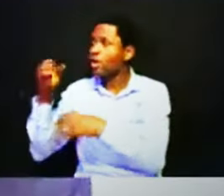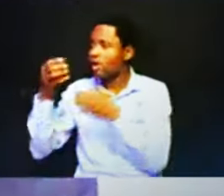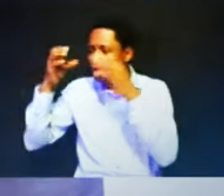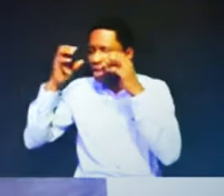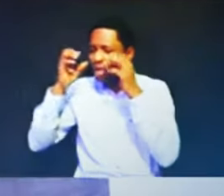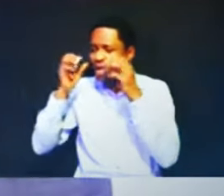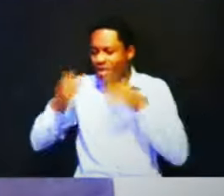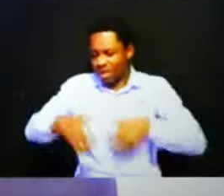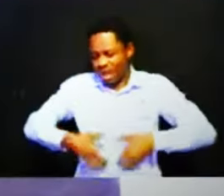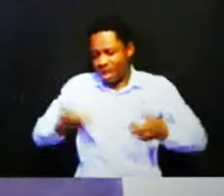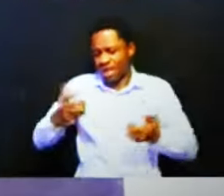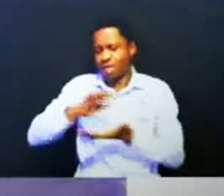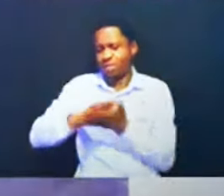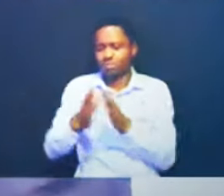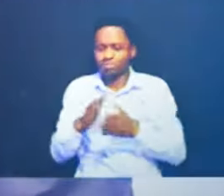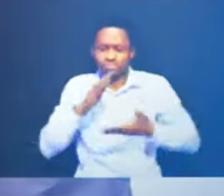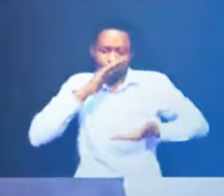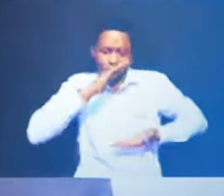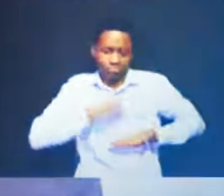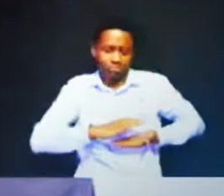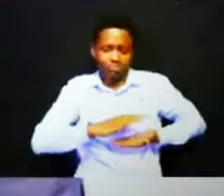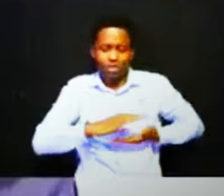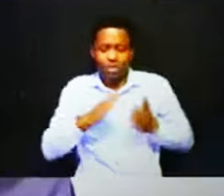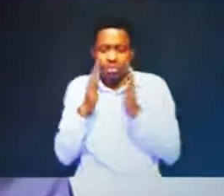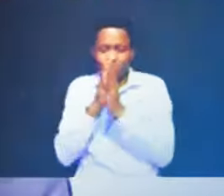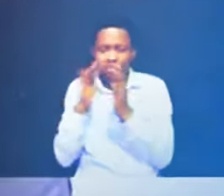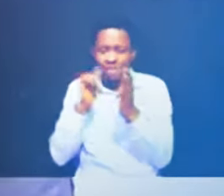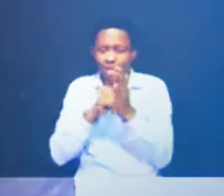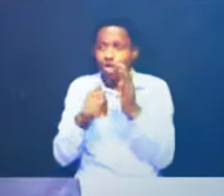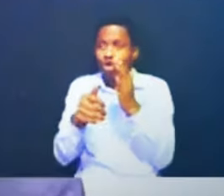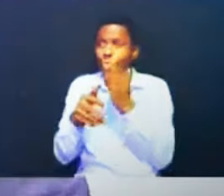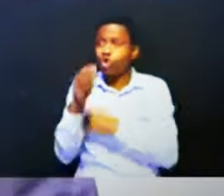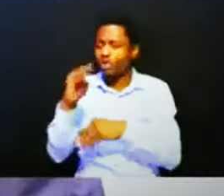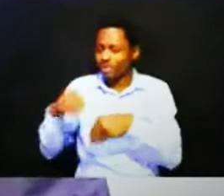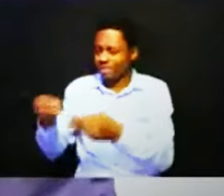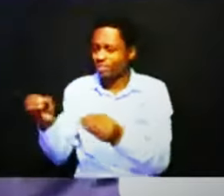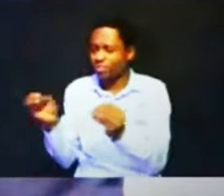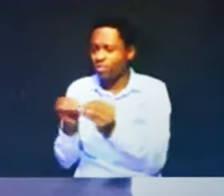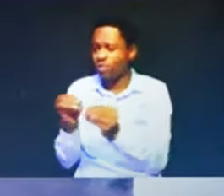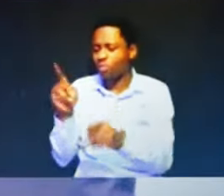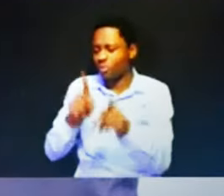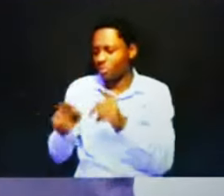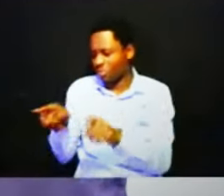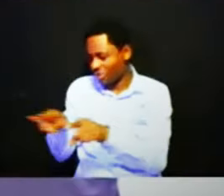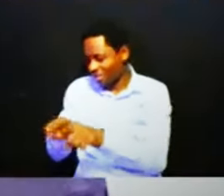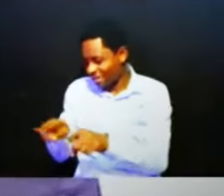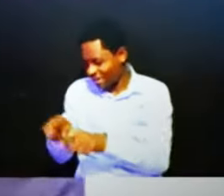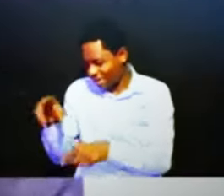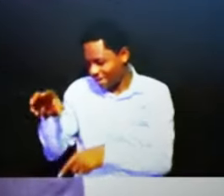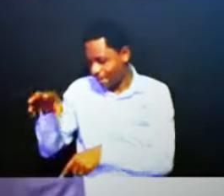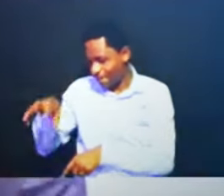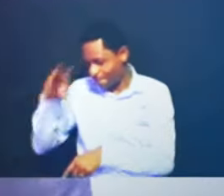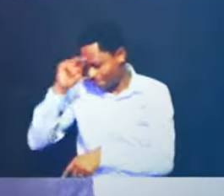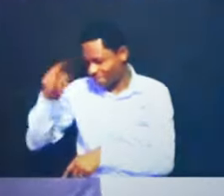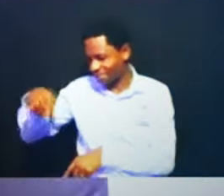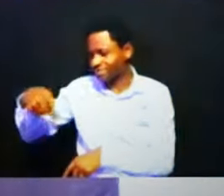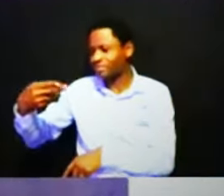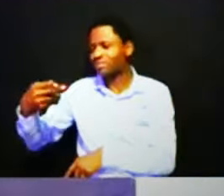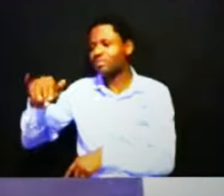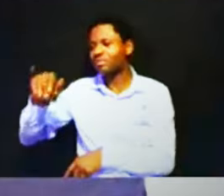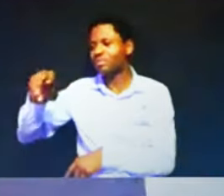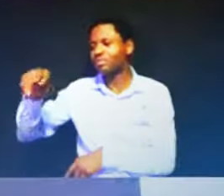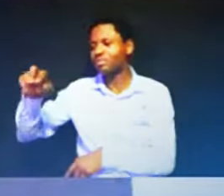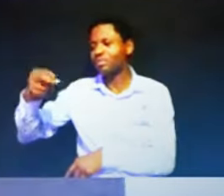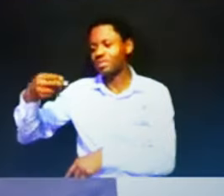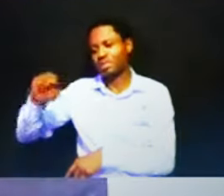God will give us a lot of Phinehases in our day. Scripture says that there were some people of faith who did